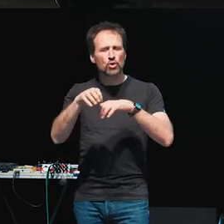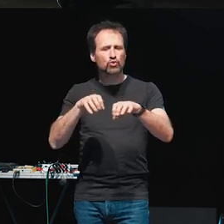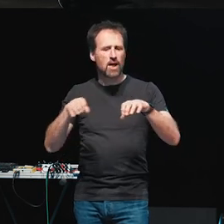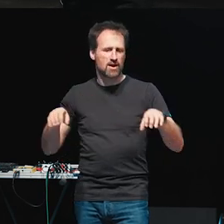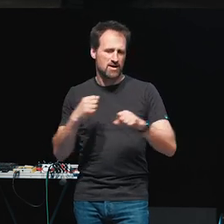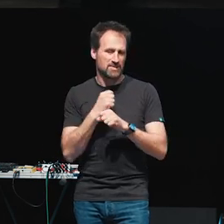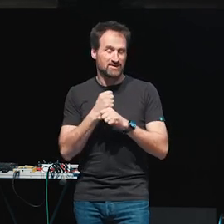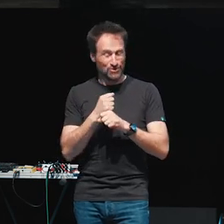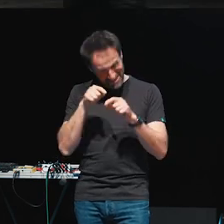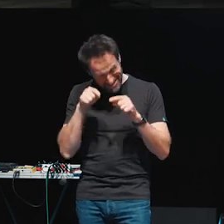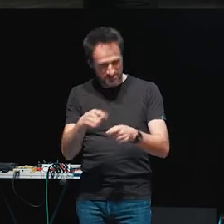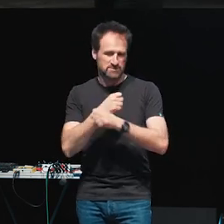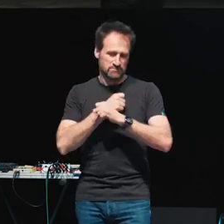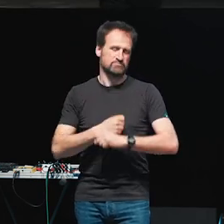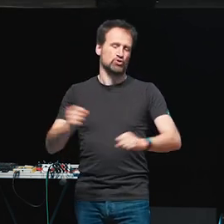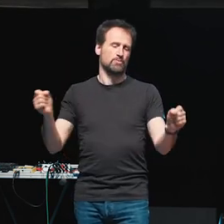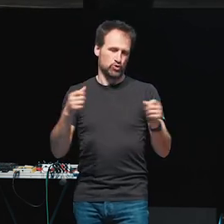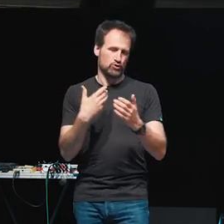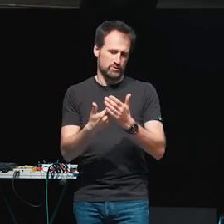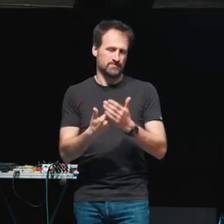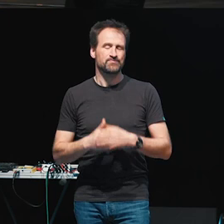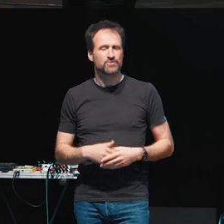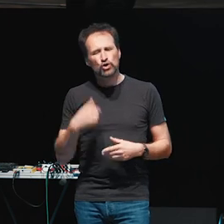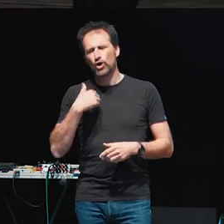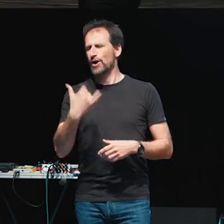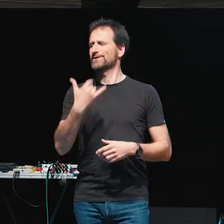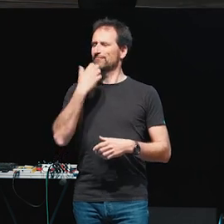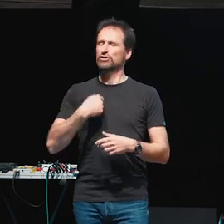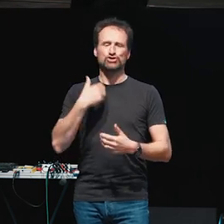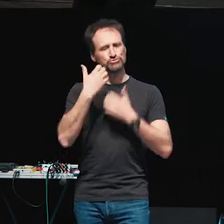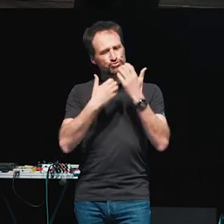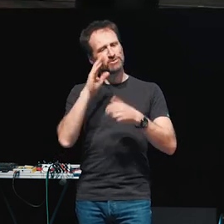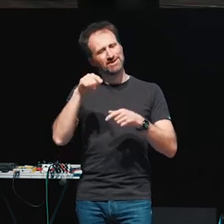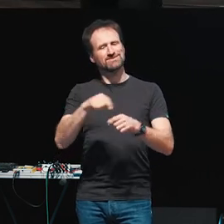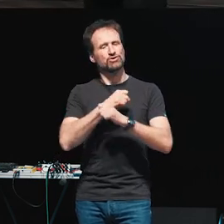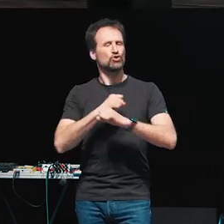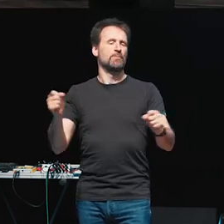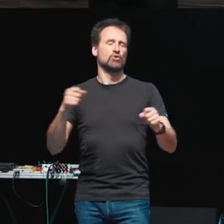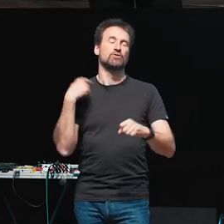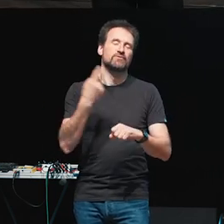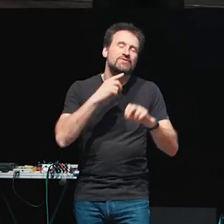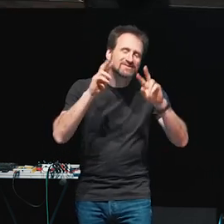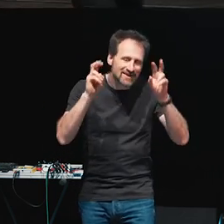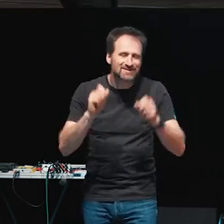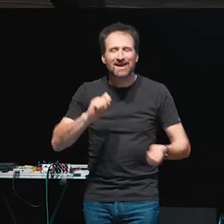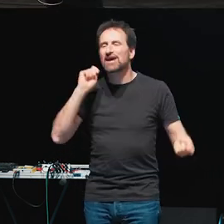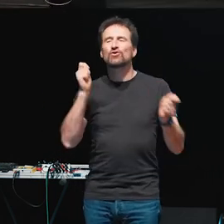breakthrough happened. And I'm here to talk about that breakthrough as what we call the revolution in architecture.